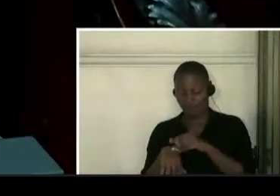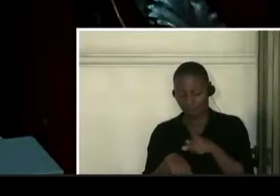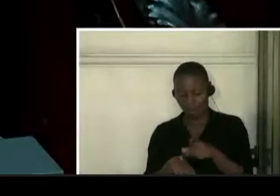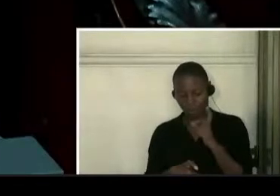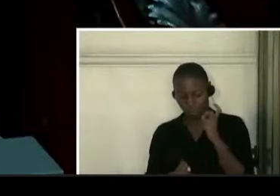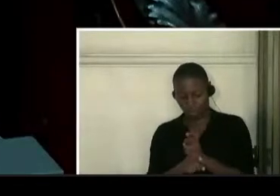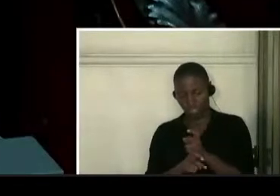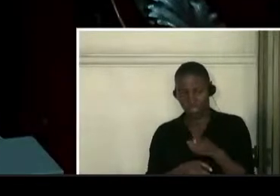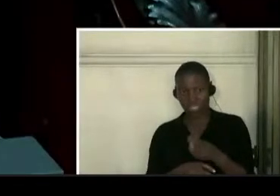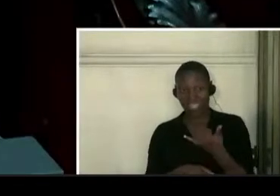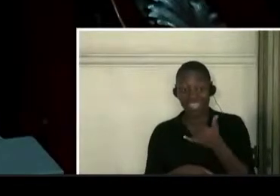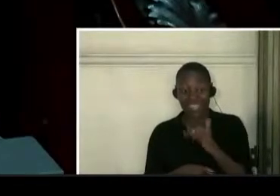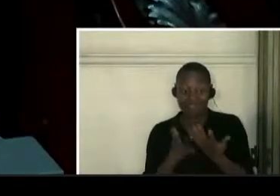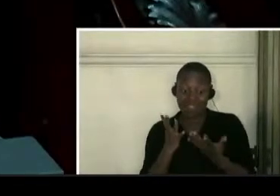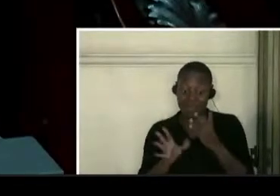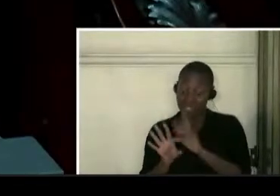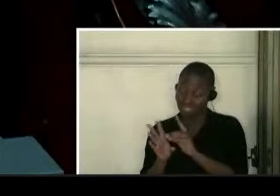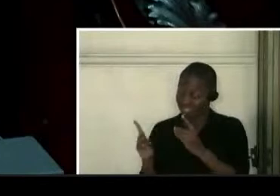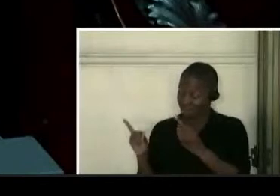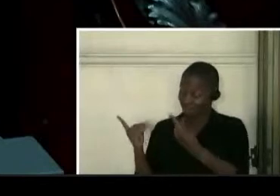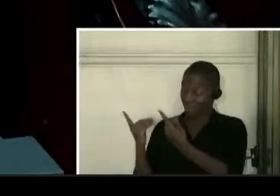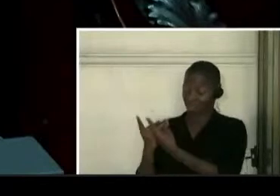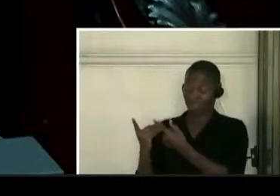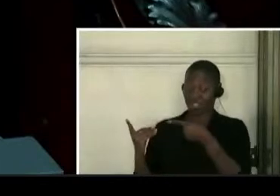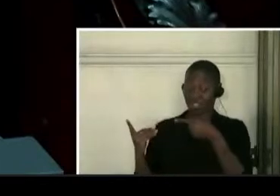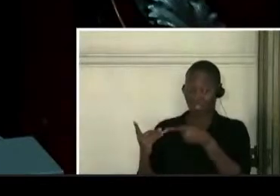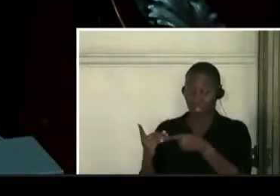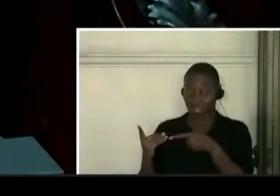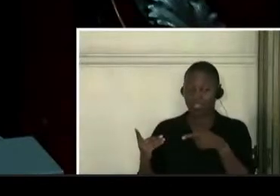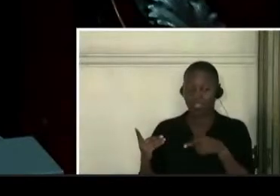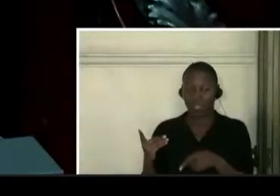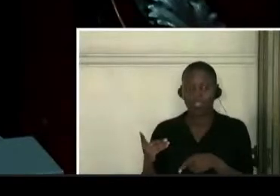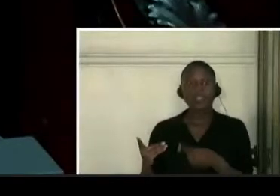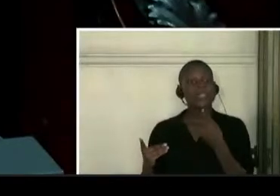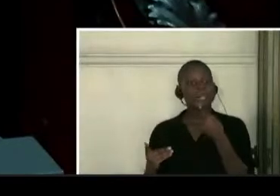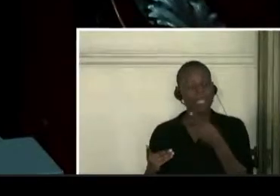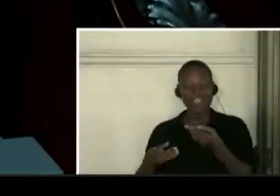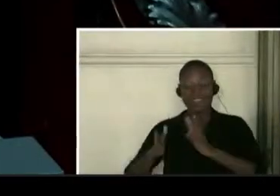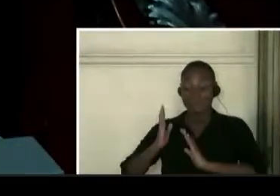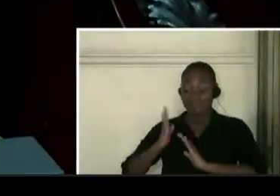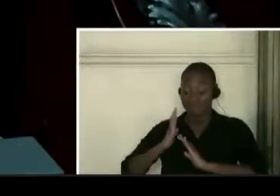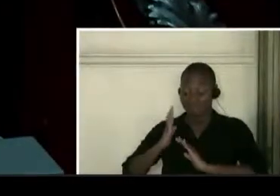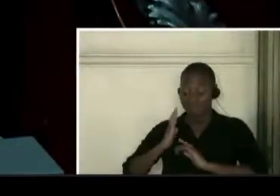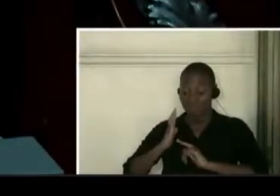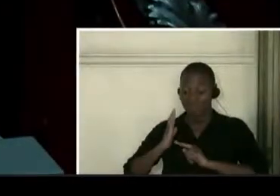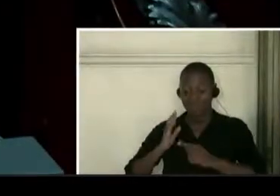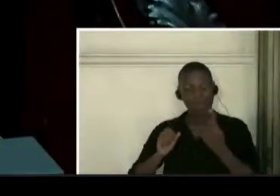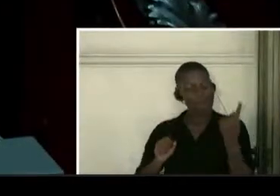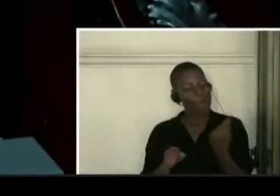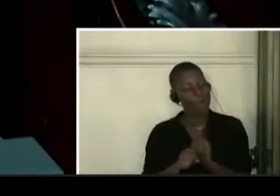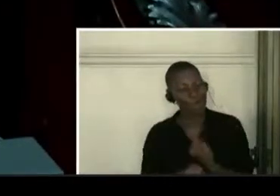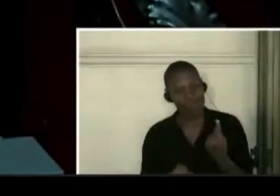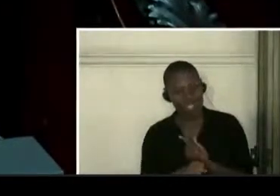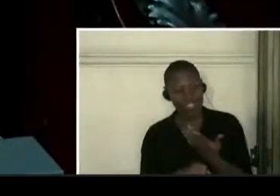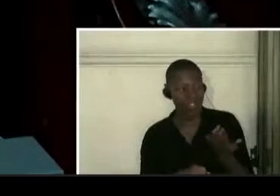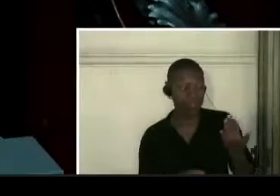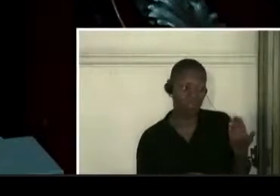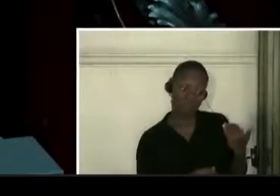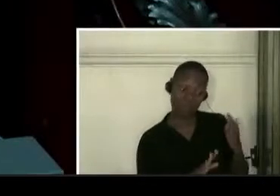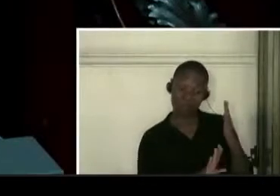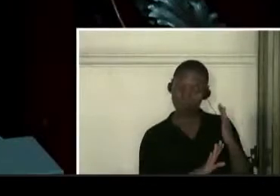uqala unyathela kuba yiwo futhi amasosha ethu amadela kufa nezihonga